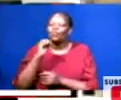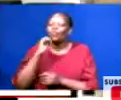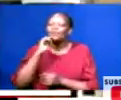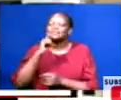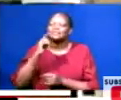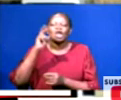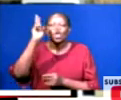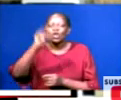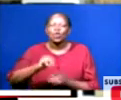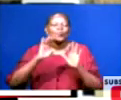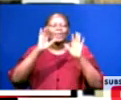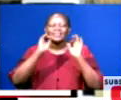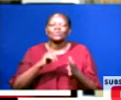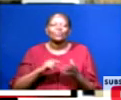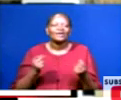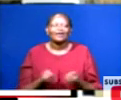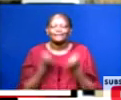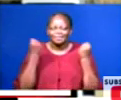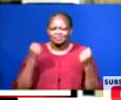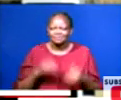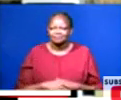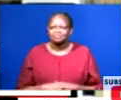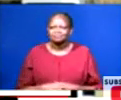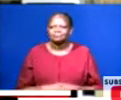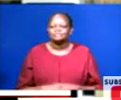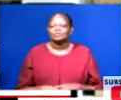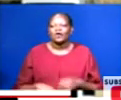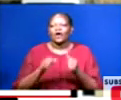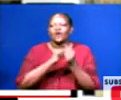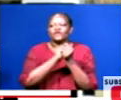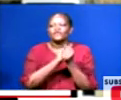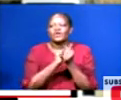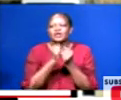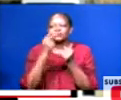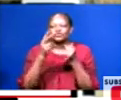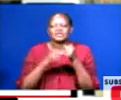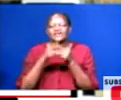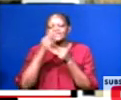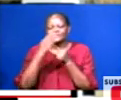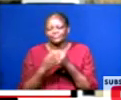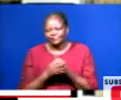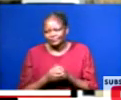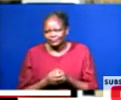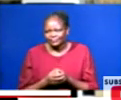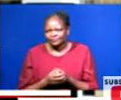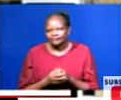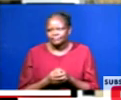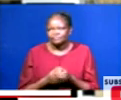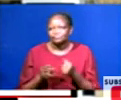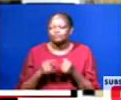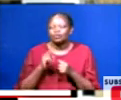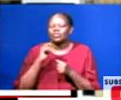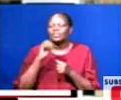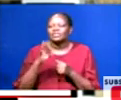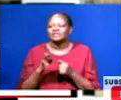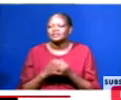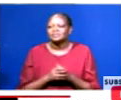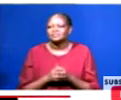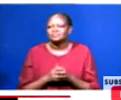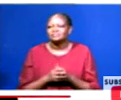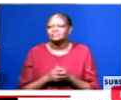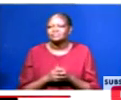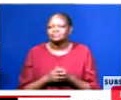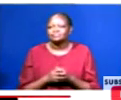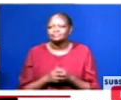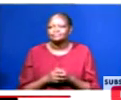what happens. On Friday, 24th February 2023, the Supreme Court of Kenya, under a 5-judge bench,